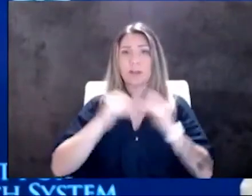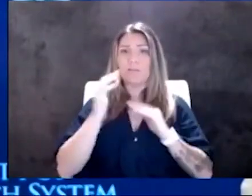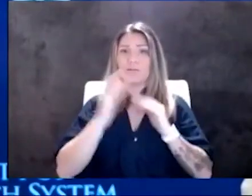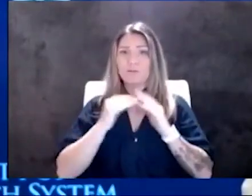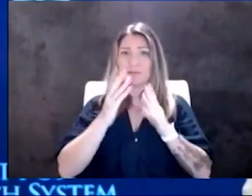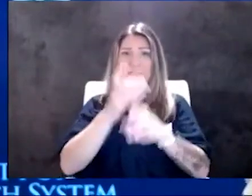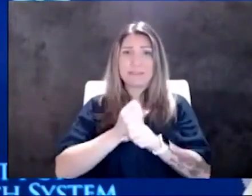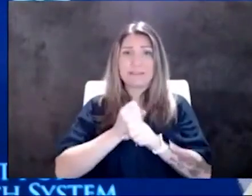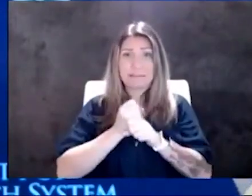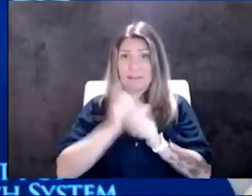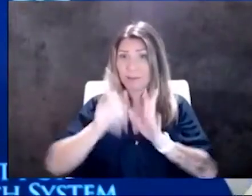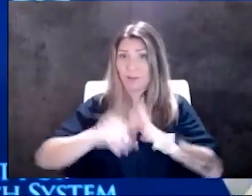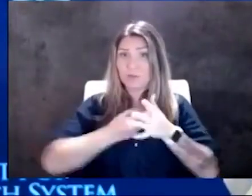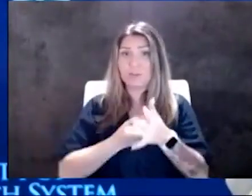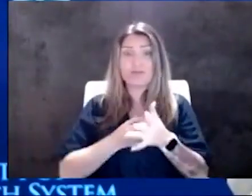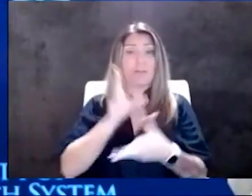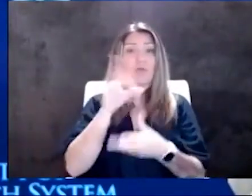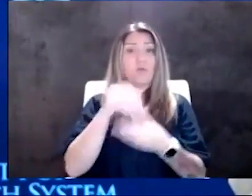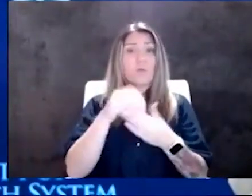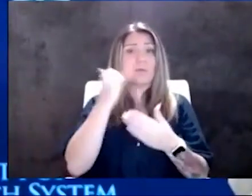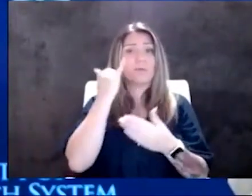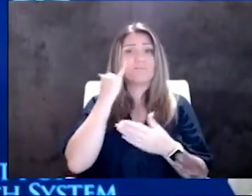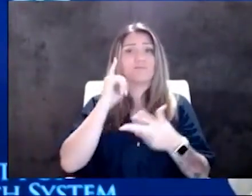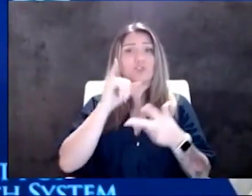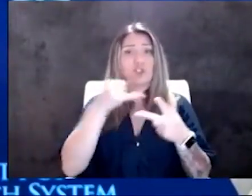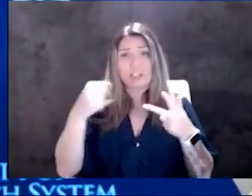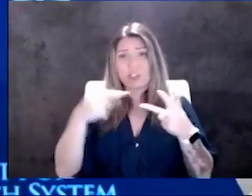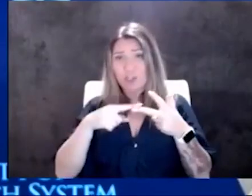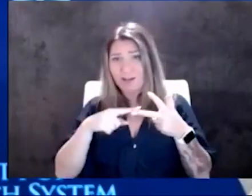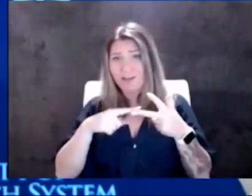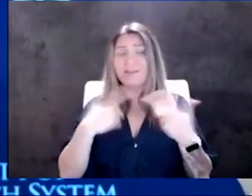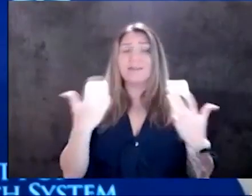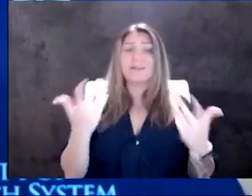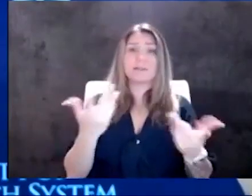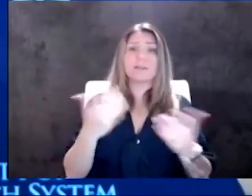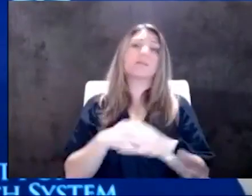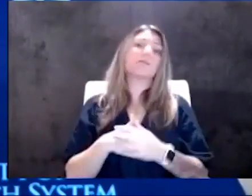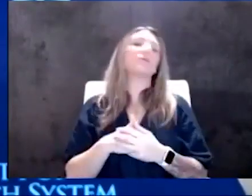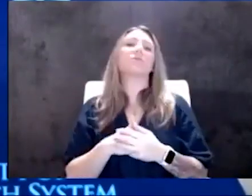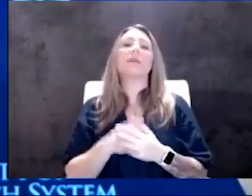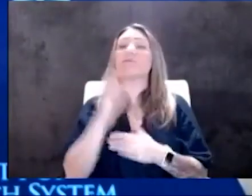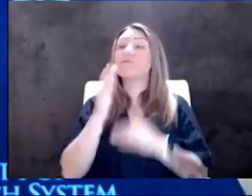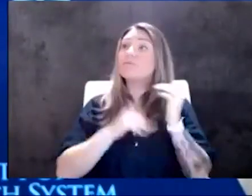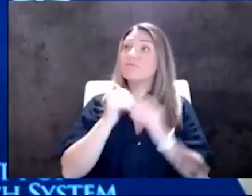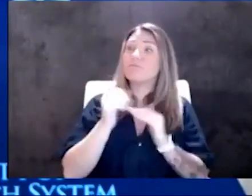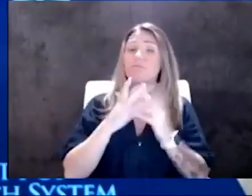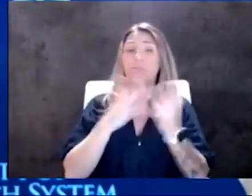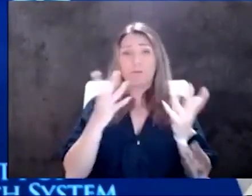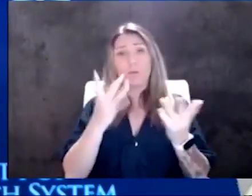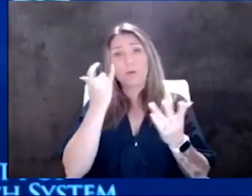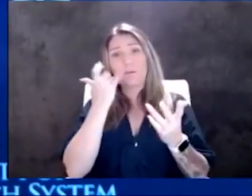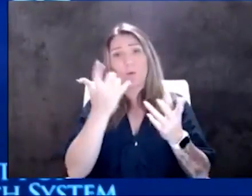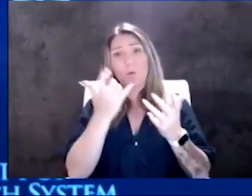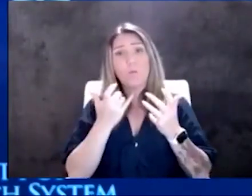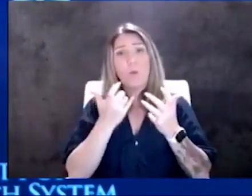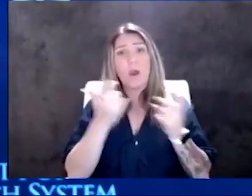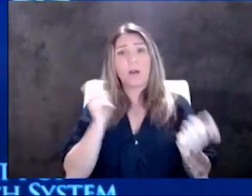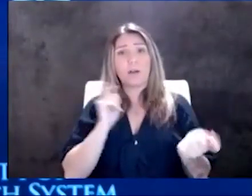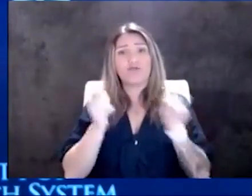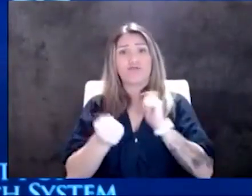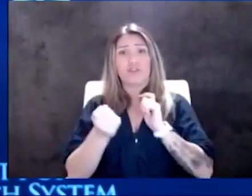was J&J. And I think you could feel comfortable if you want to switch. And so if for some reason you want to mix and match, go right